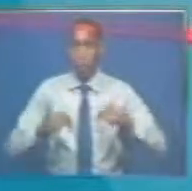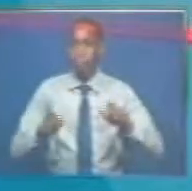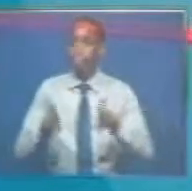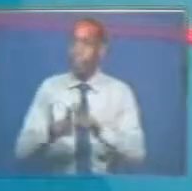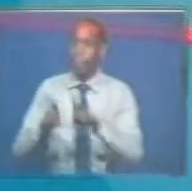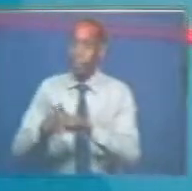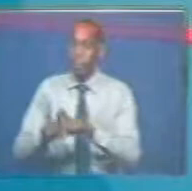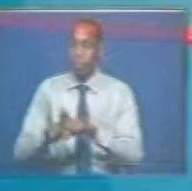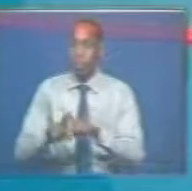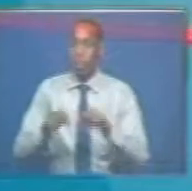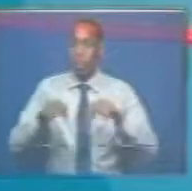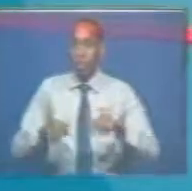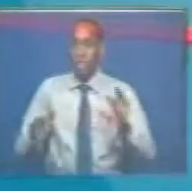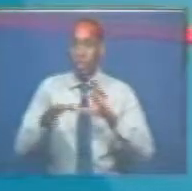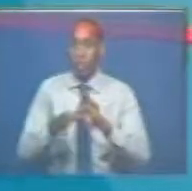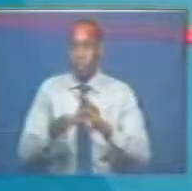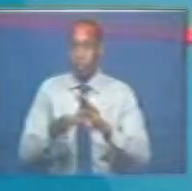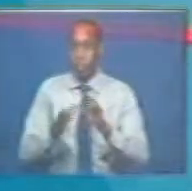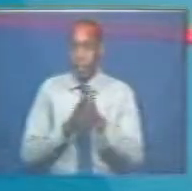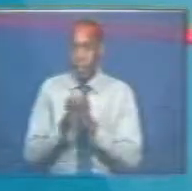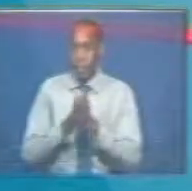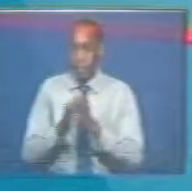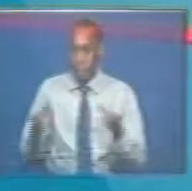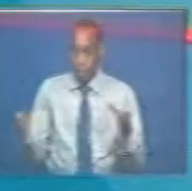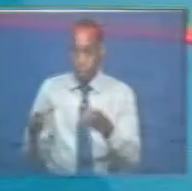And in studio tonight, we're joined by an interesting bunch.